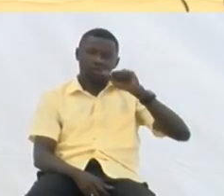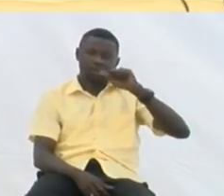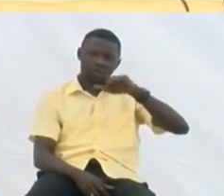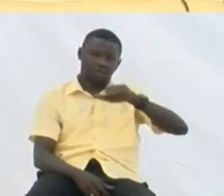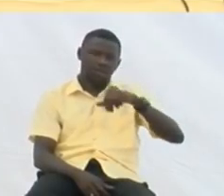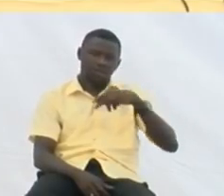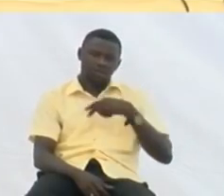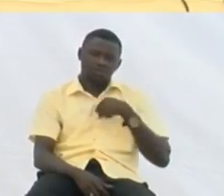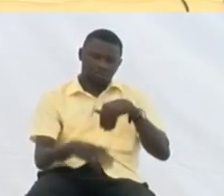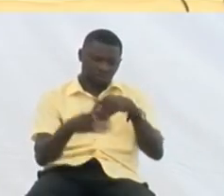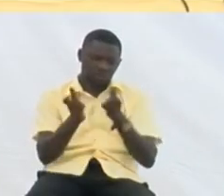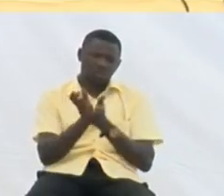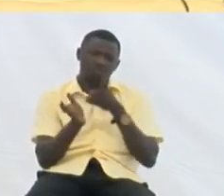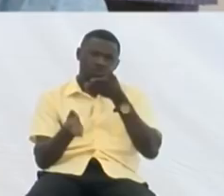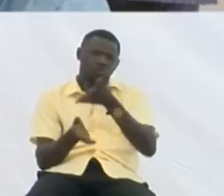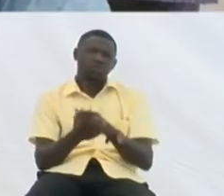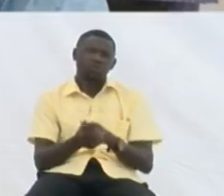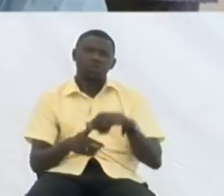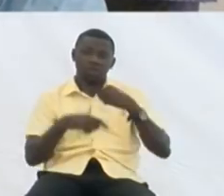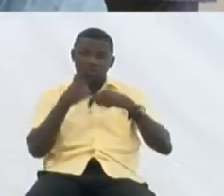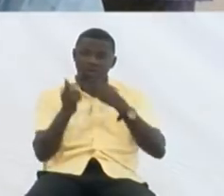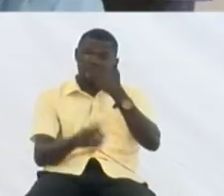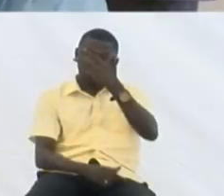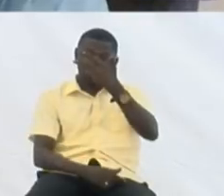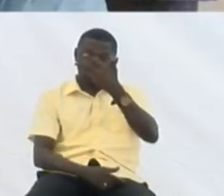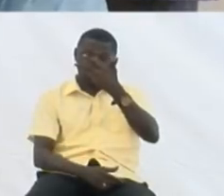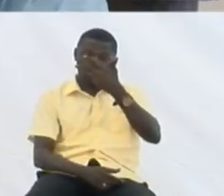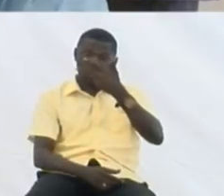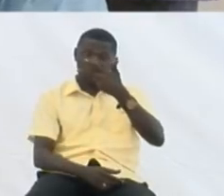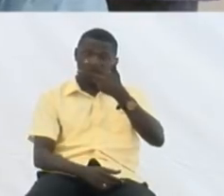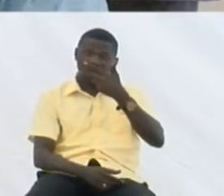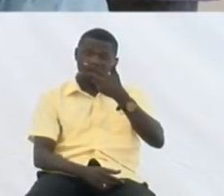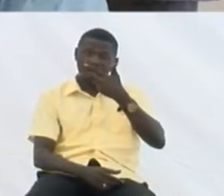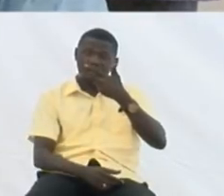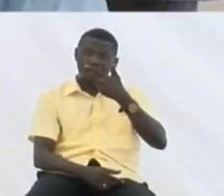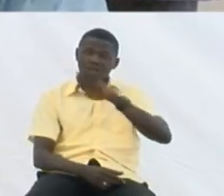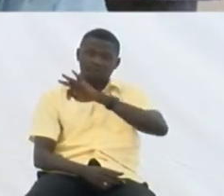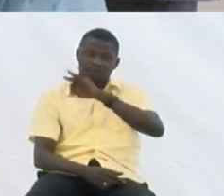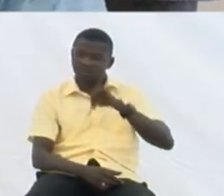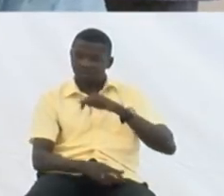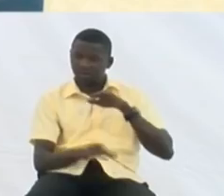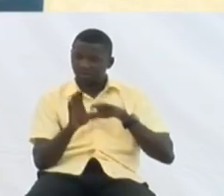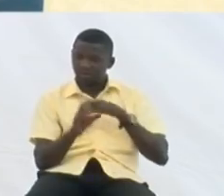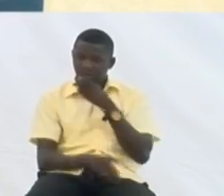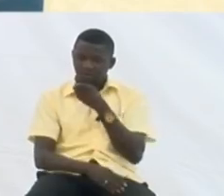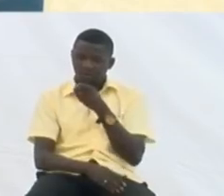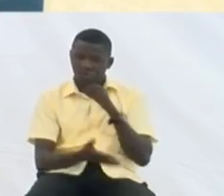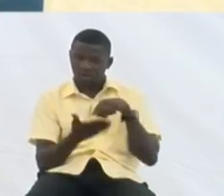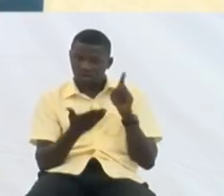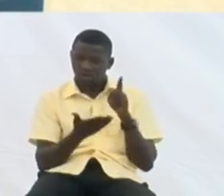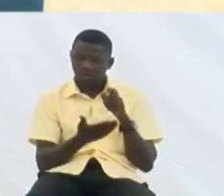were individuals. Eight of you, right? Akwale Mosai. Yes.